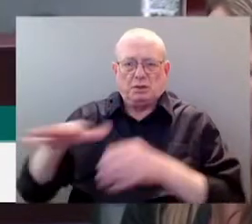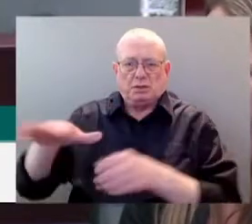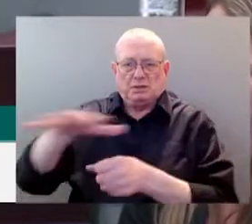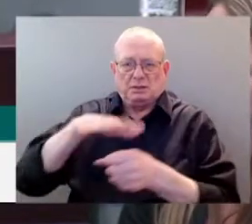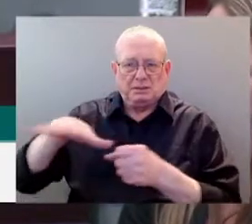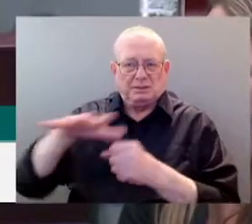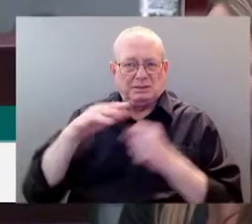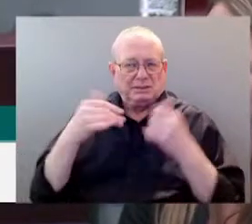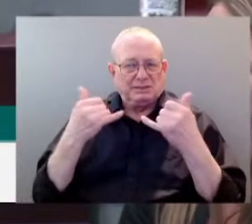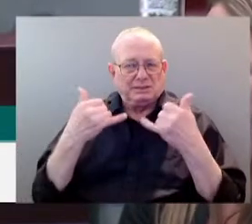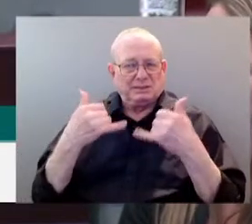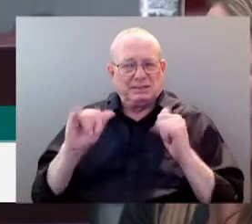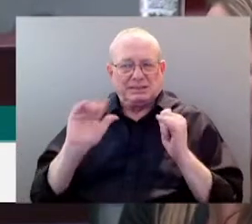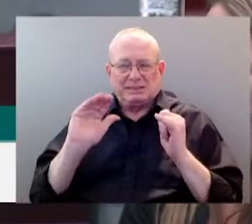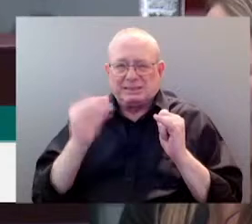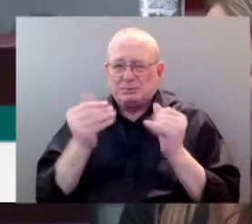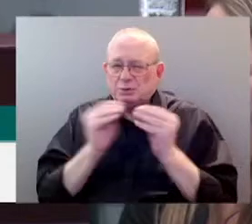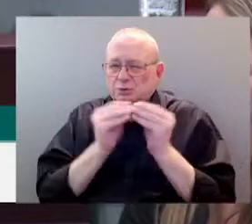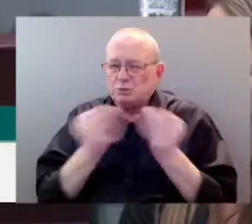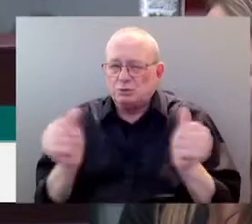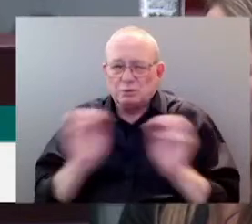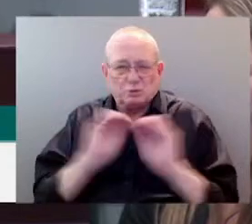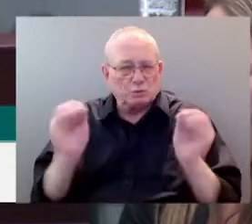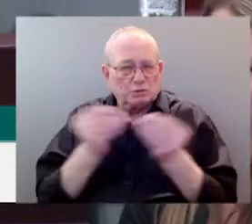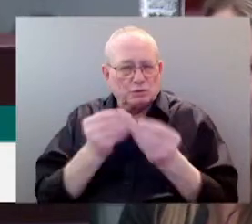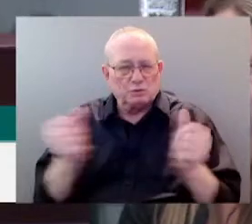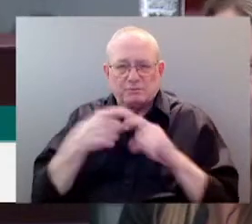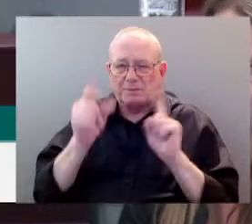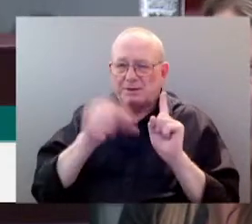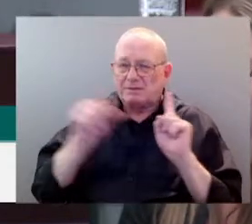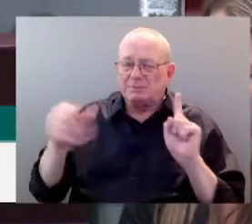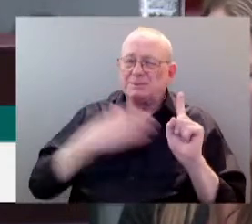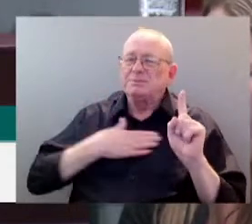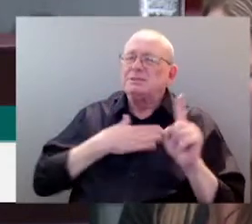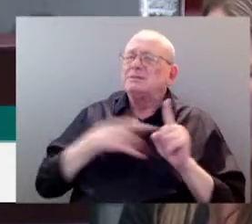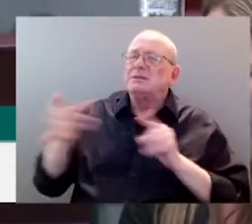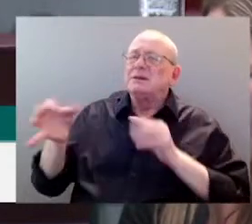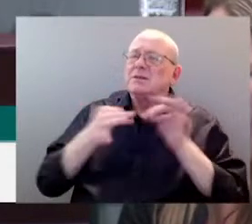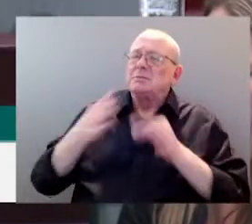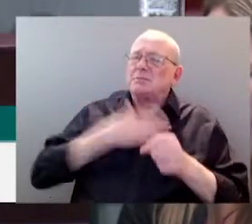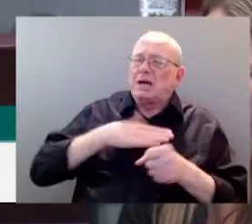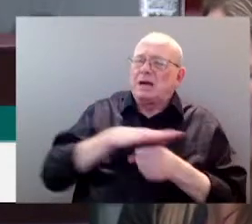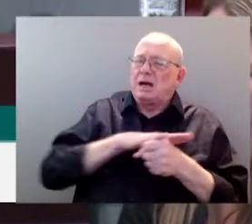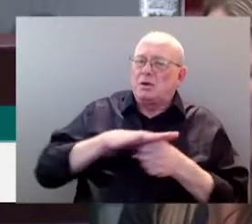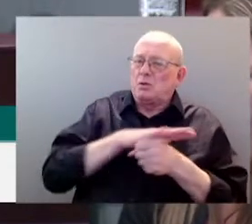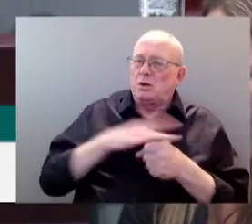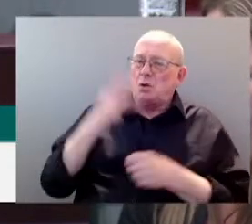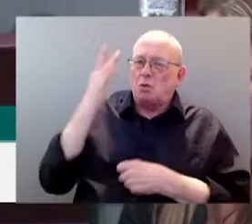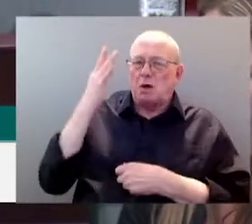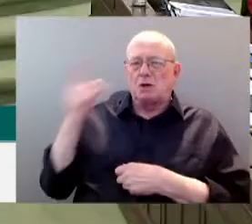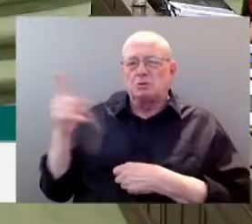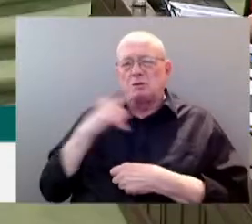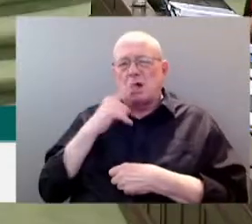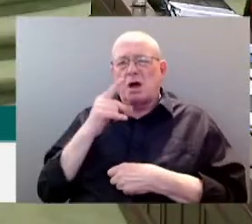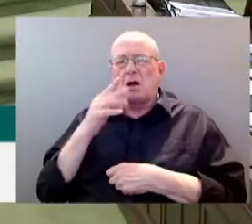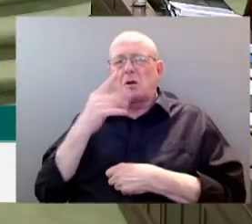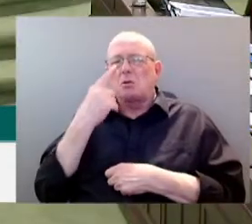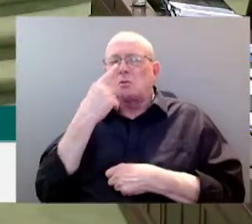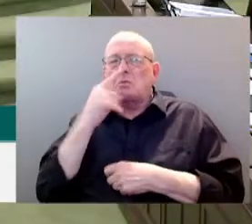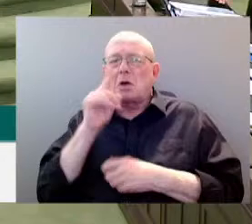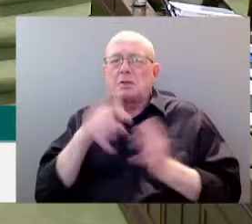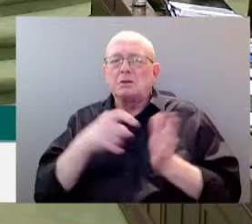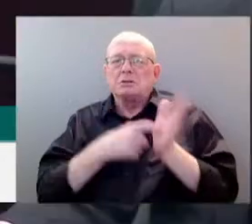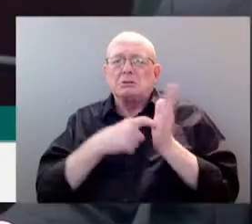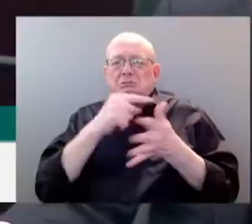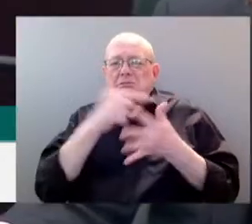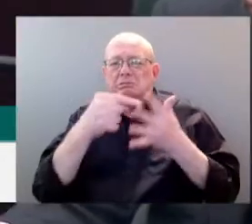the health Minister explain to my constituents why she's okay with these essential programs simply shutting down the honorable the minister